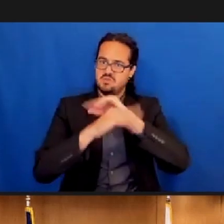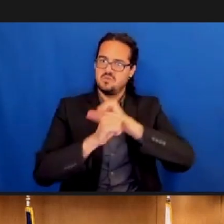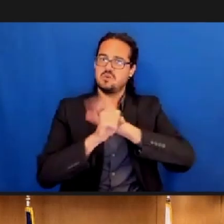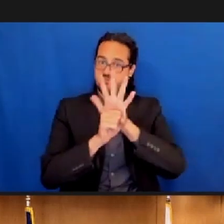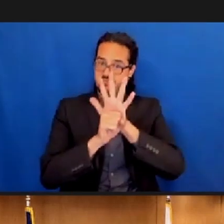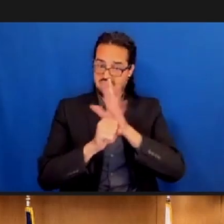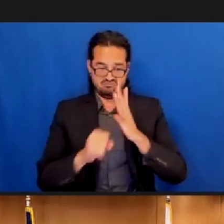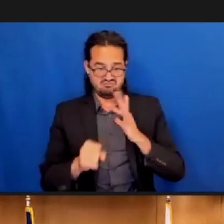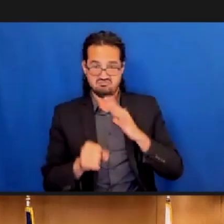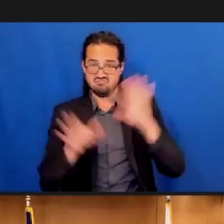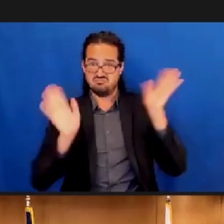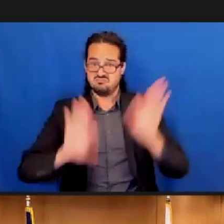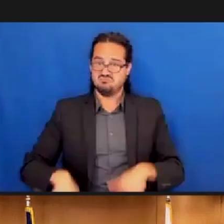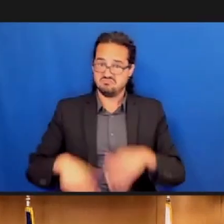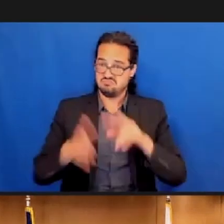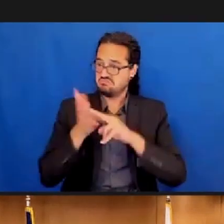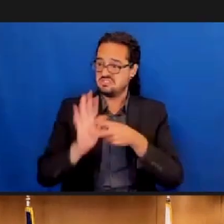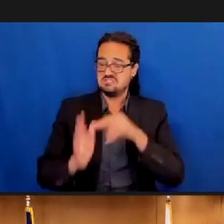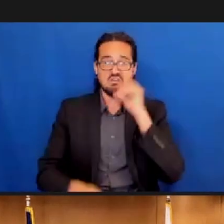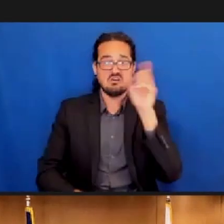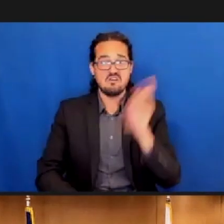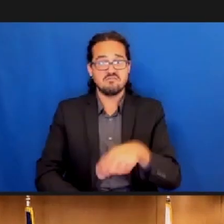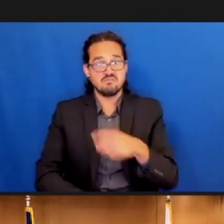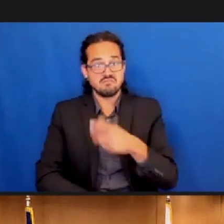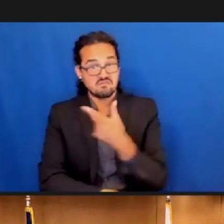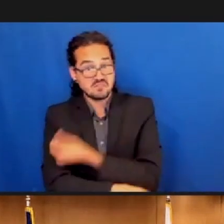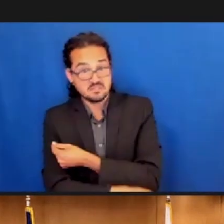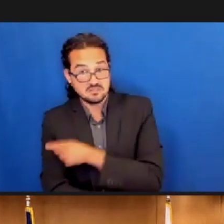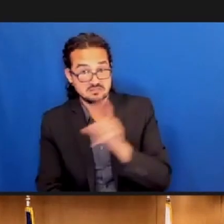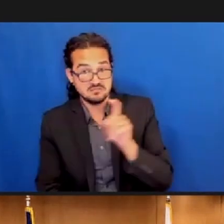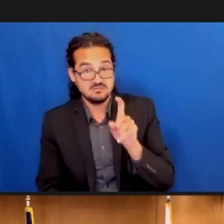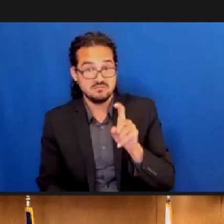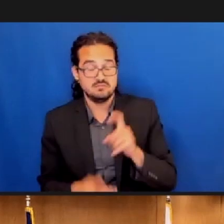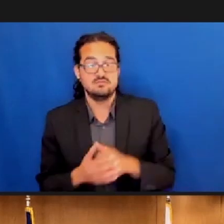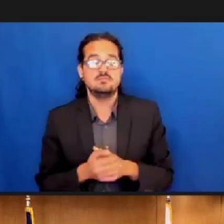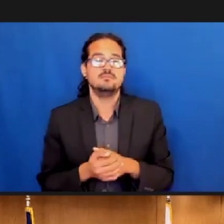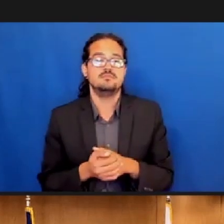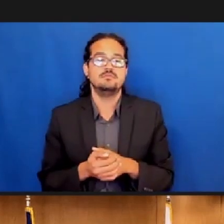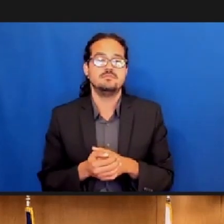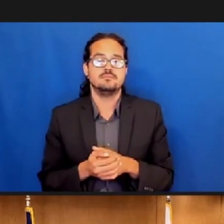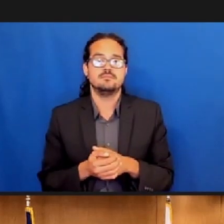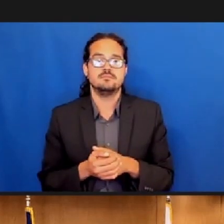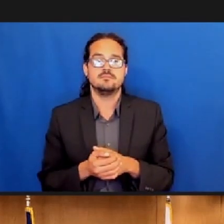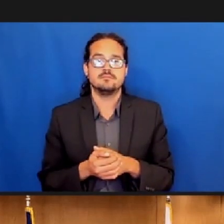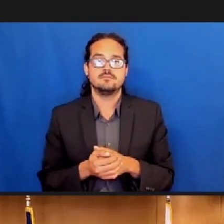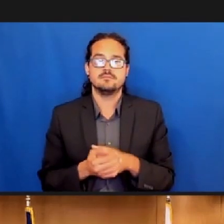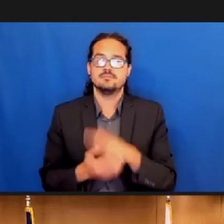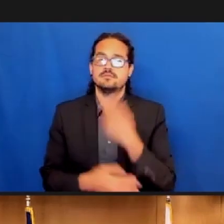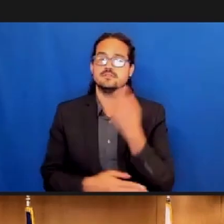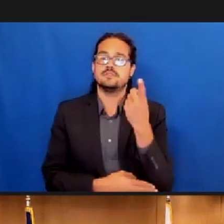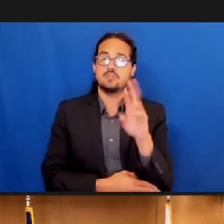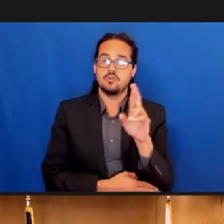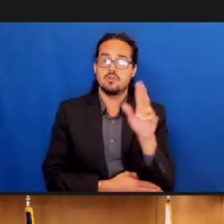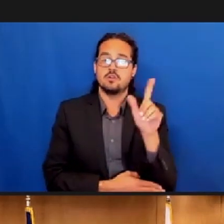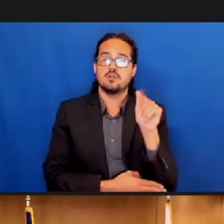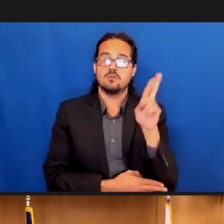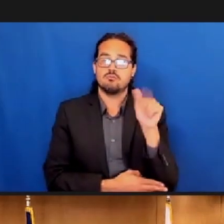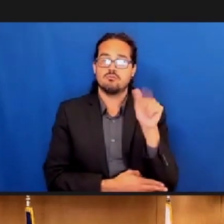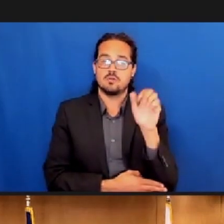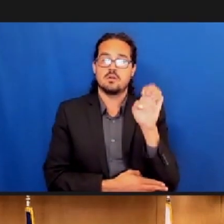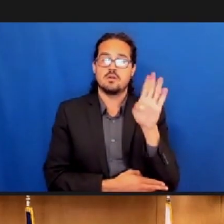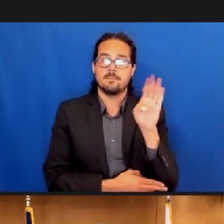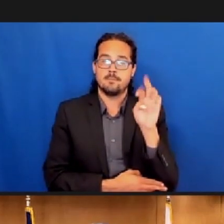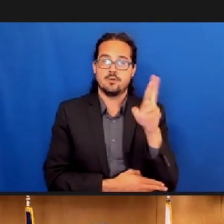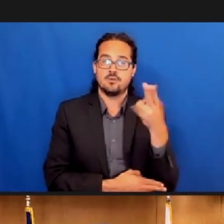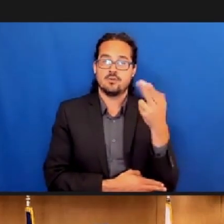Laura, I don't know if you want to tackle that one. Yeah, no, it's a great question, and I can see why people might think that it is. You might